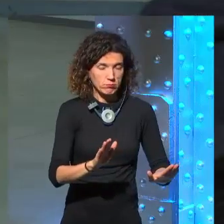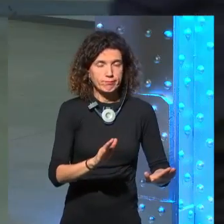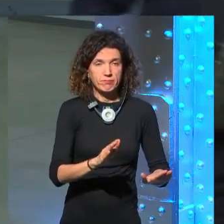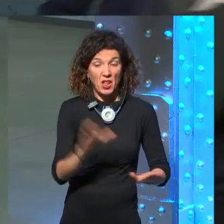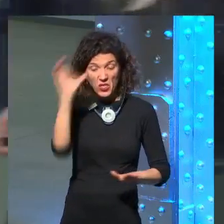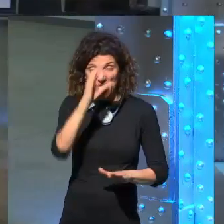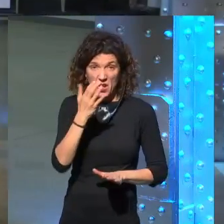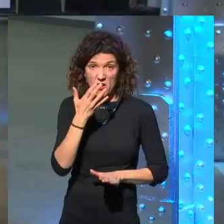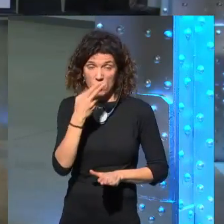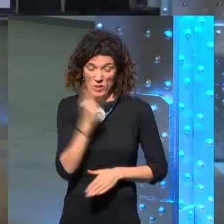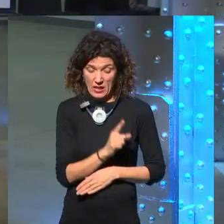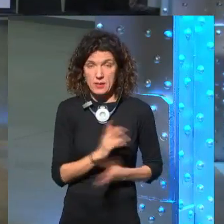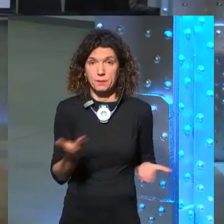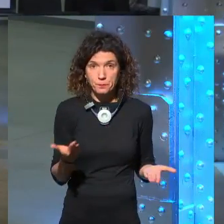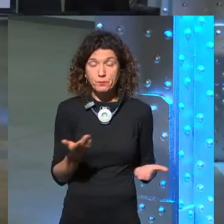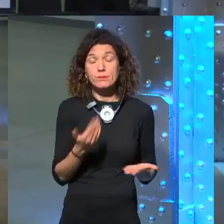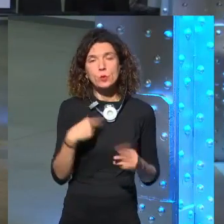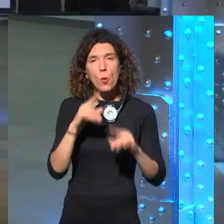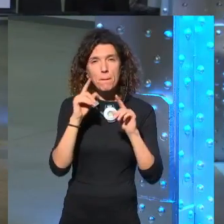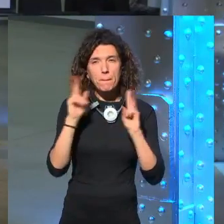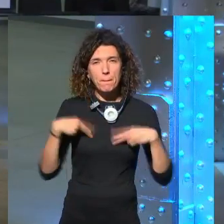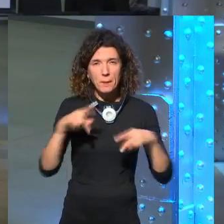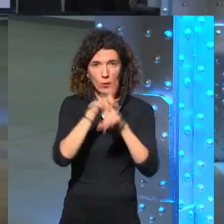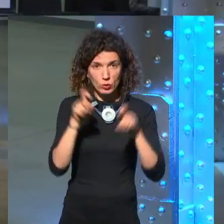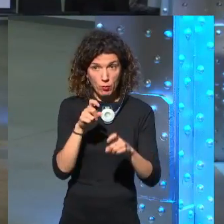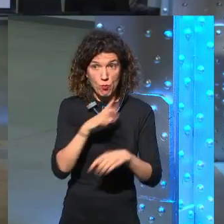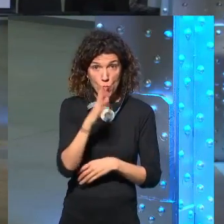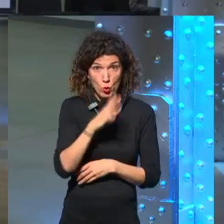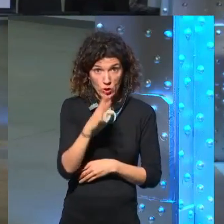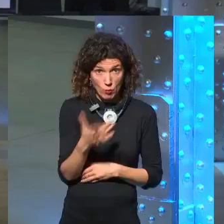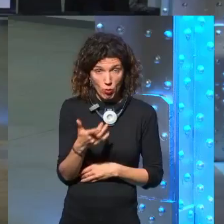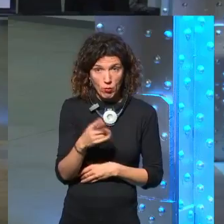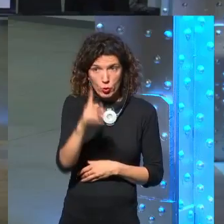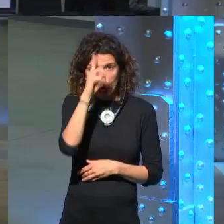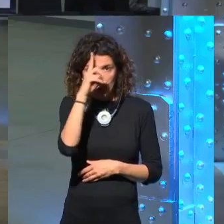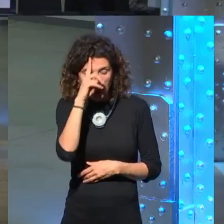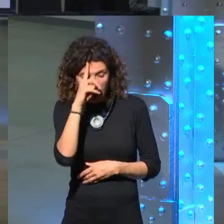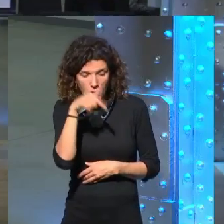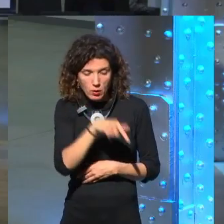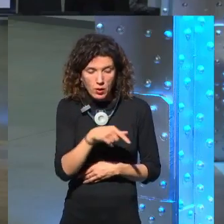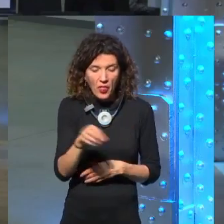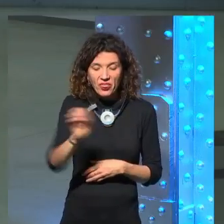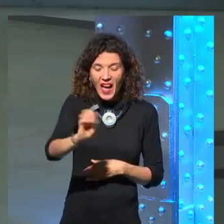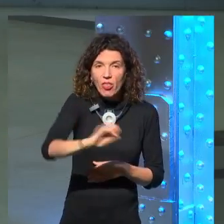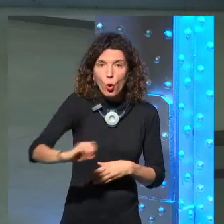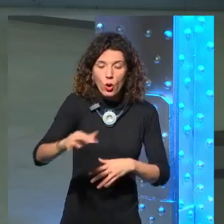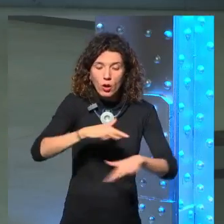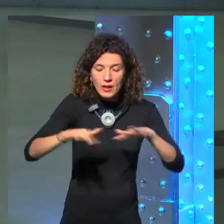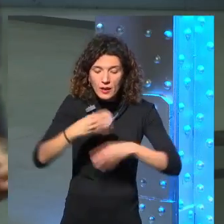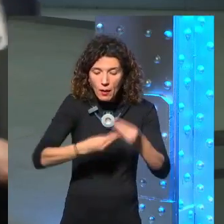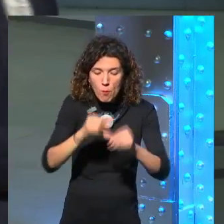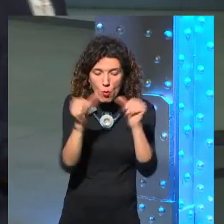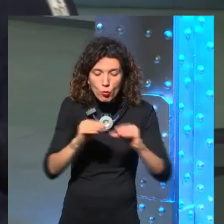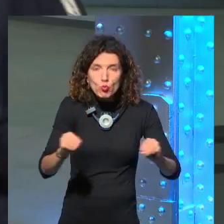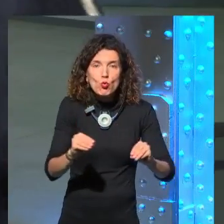maybe the reason I can't know what this dice is going to do next is because it's chaotic. But I got a little bit